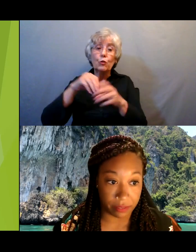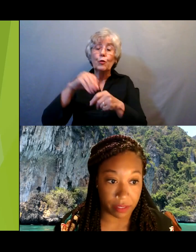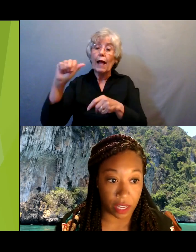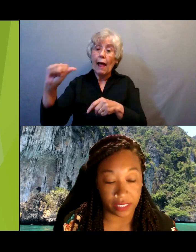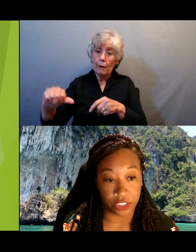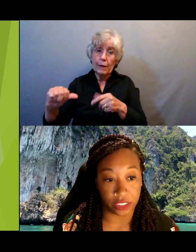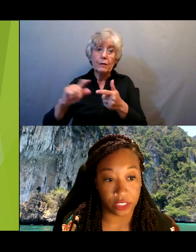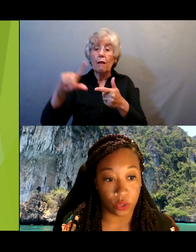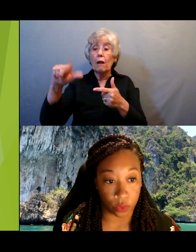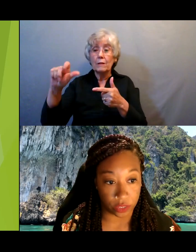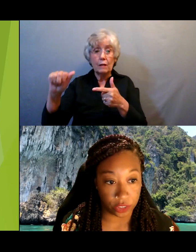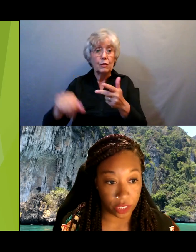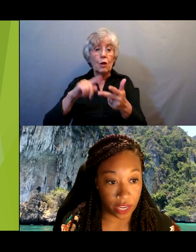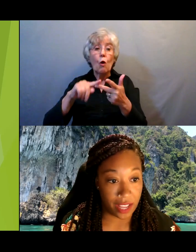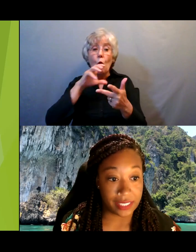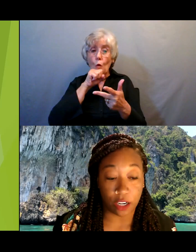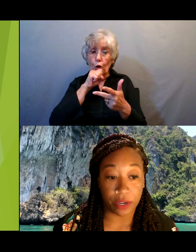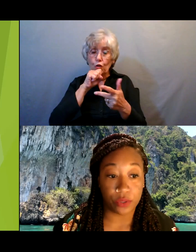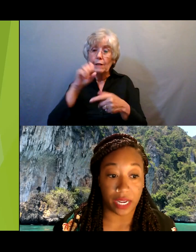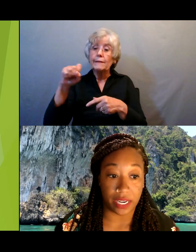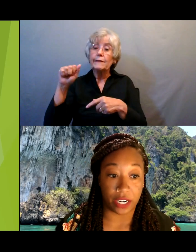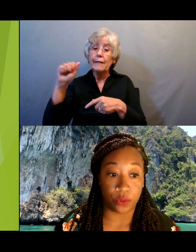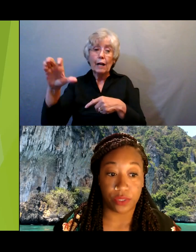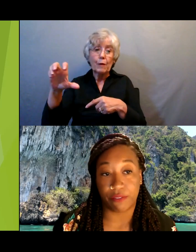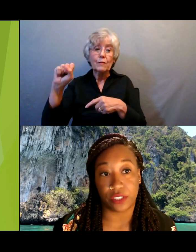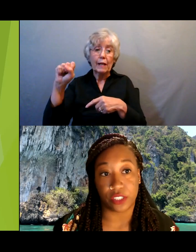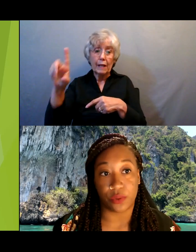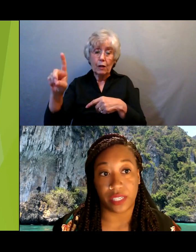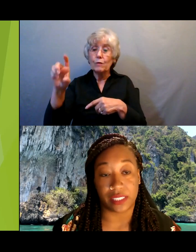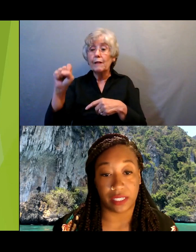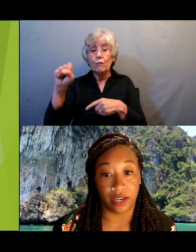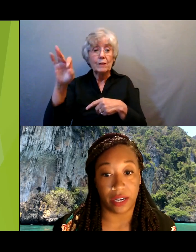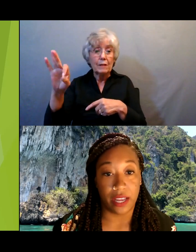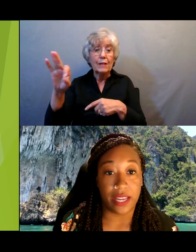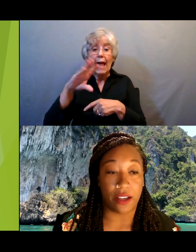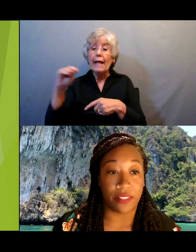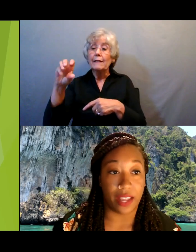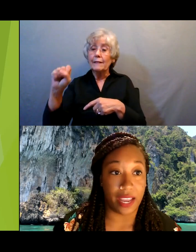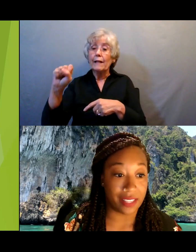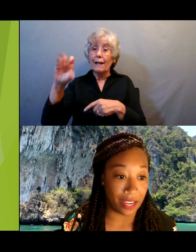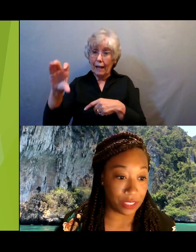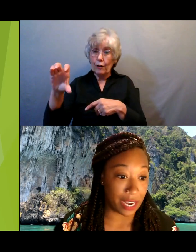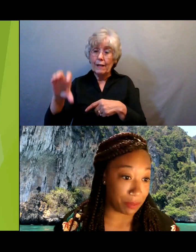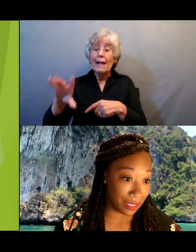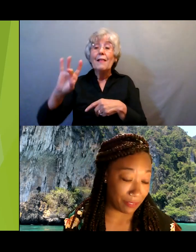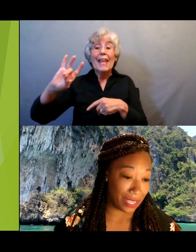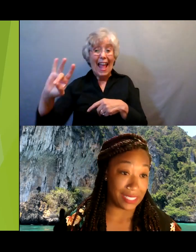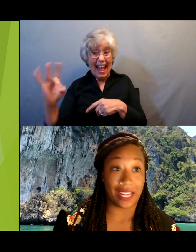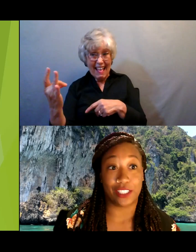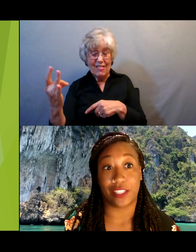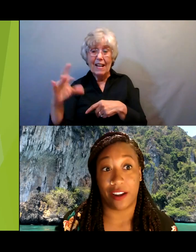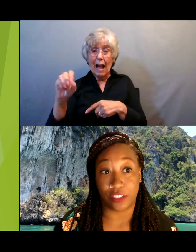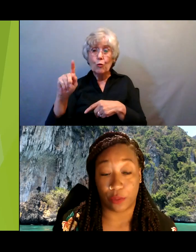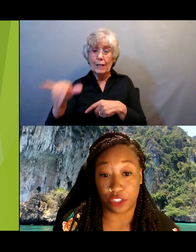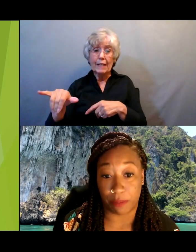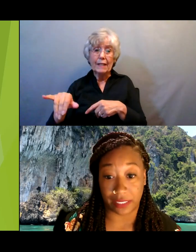Alameda, Los Angeles, Orange, Sacramento, San Diego, San Francisco, and Santa Clara. Now, the 8th county, I believe, is